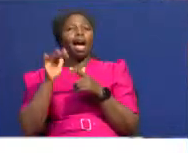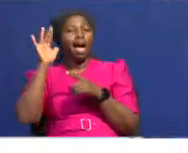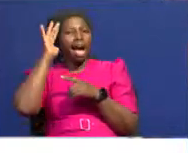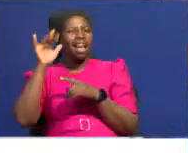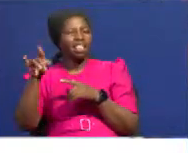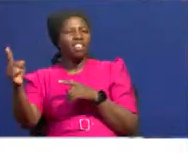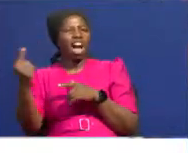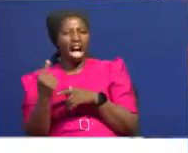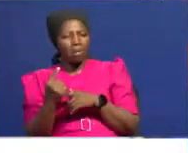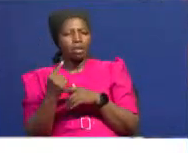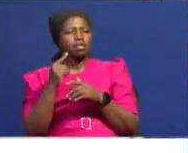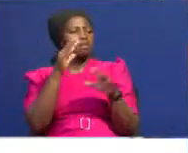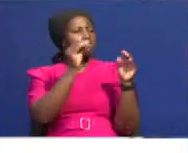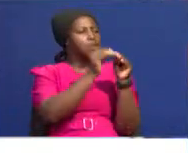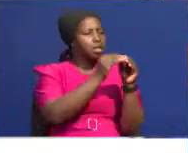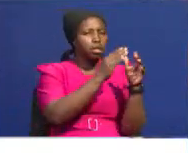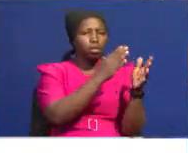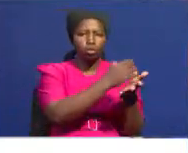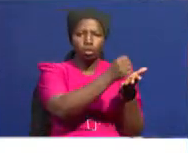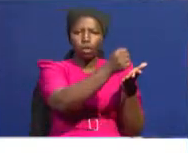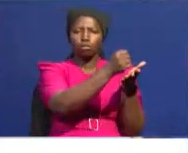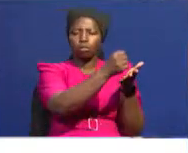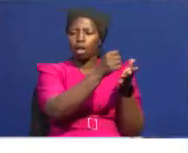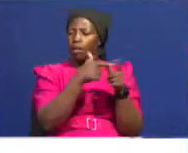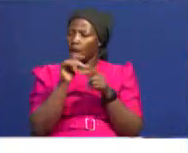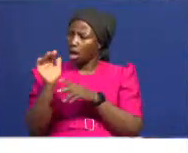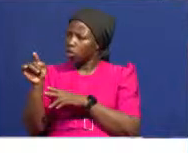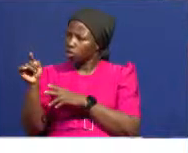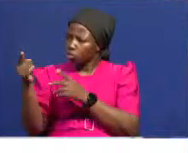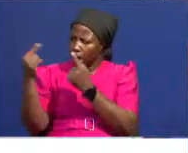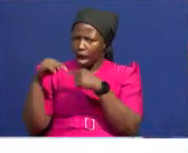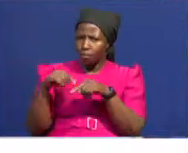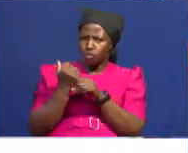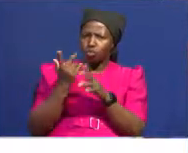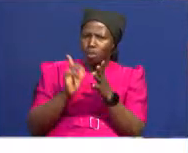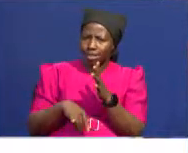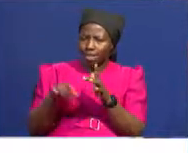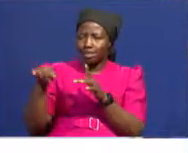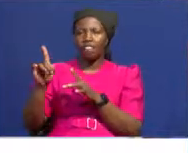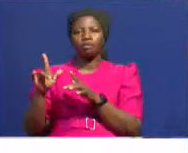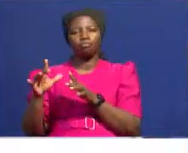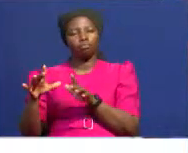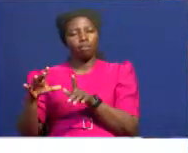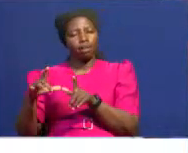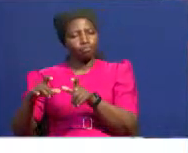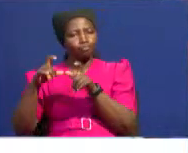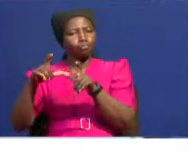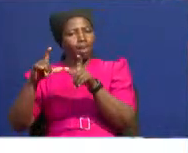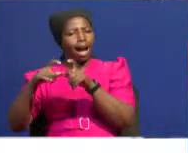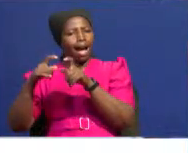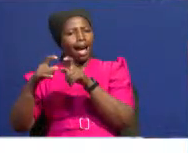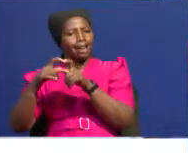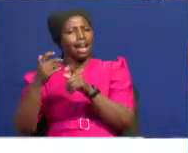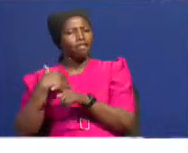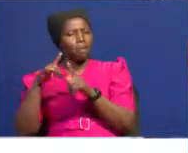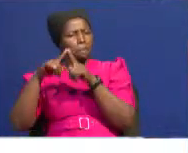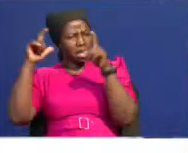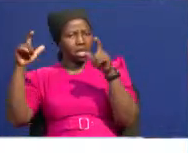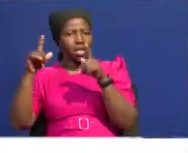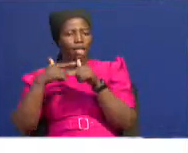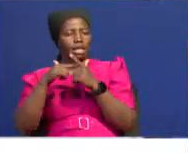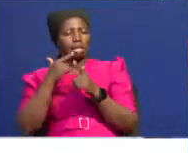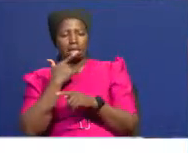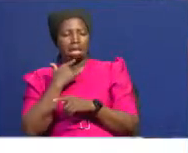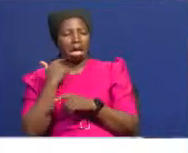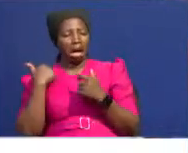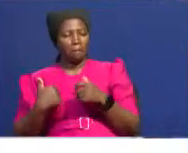brings you here?" The general was holding a big card, and he said he had come to wish me happy birthday,